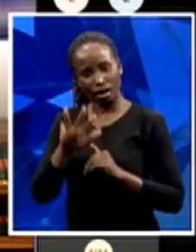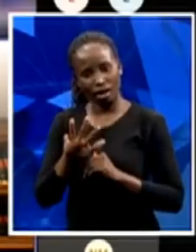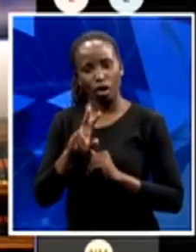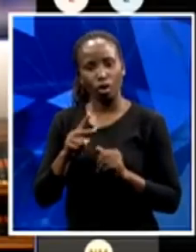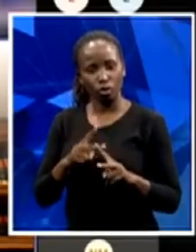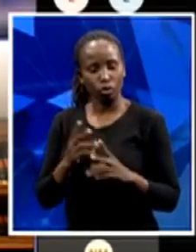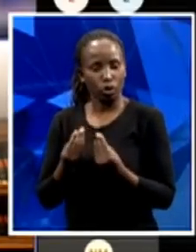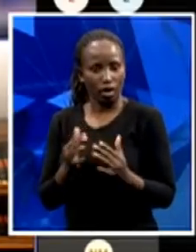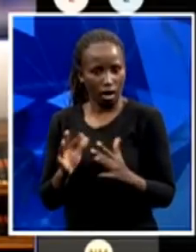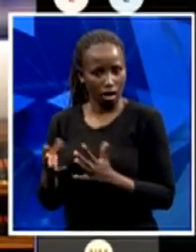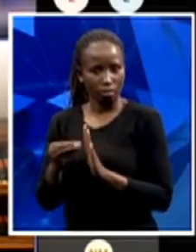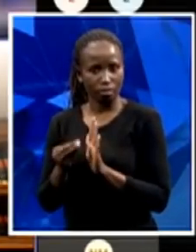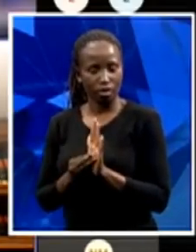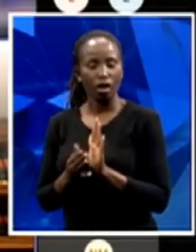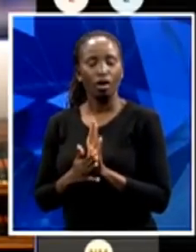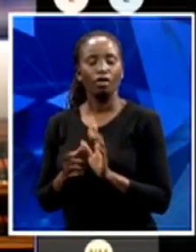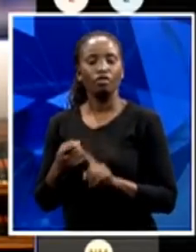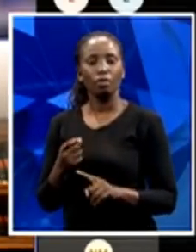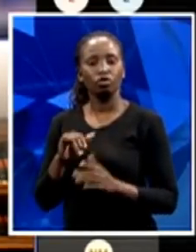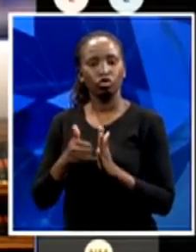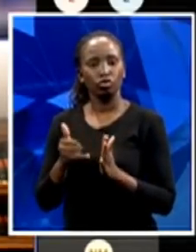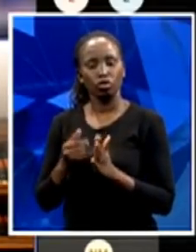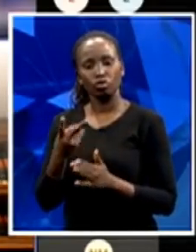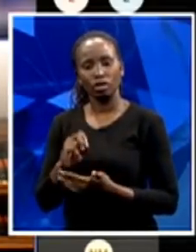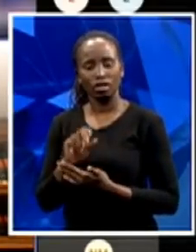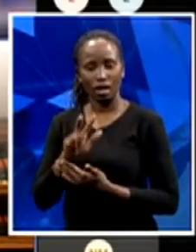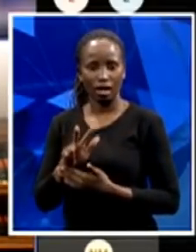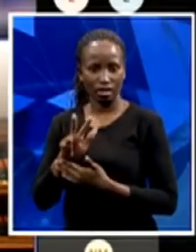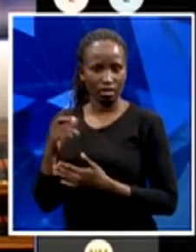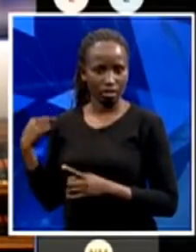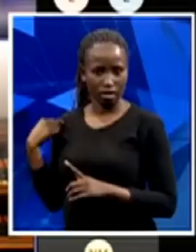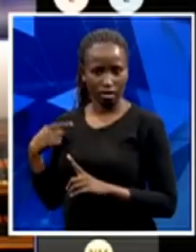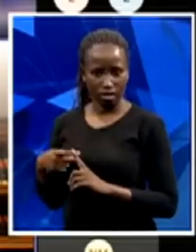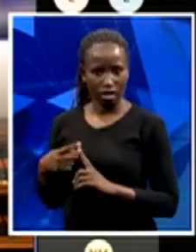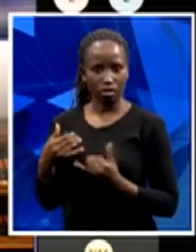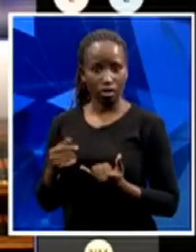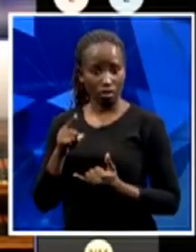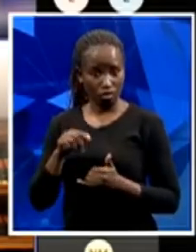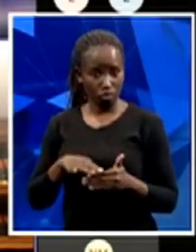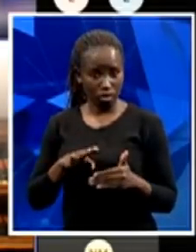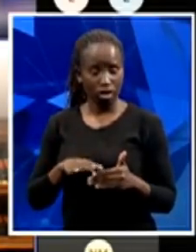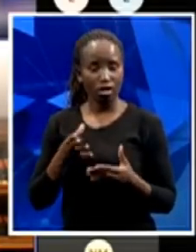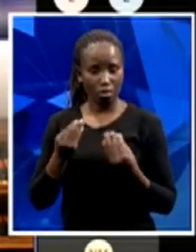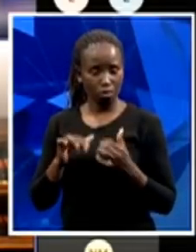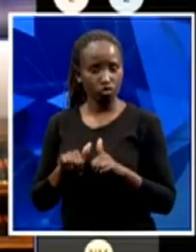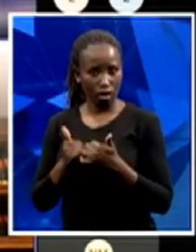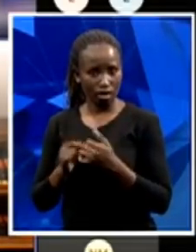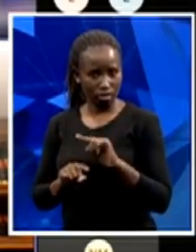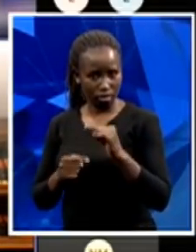2018. So for that reason, the second leg of the challenge must also fail.